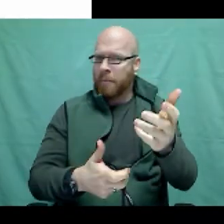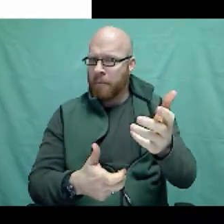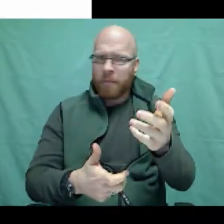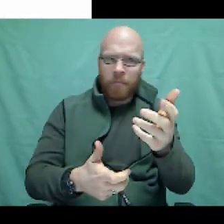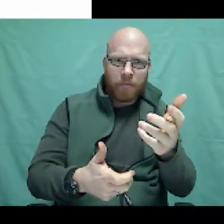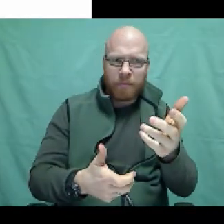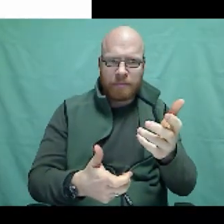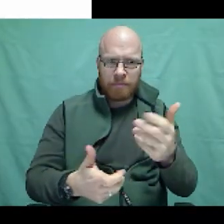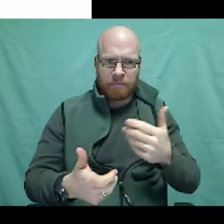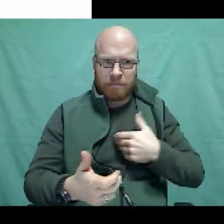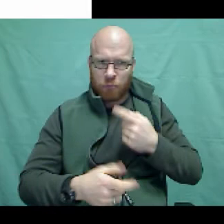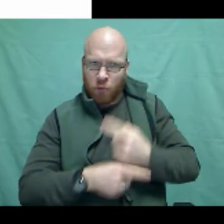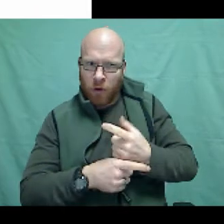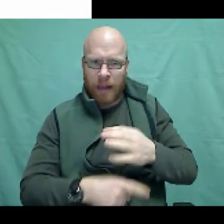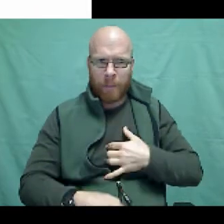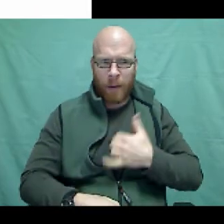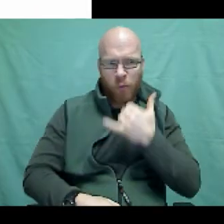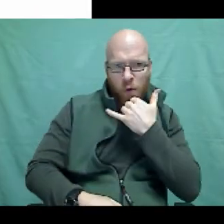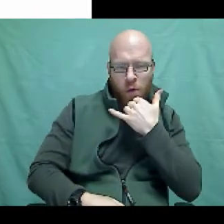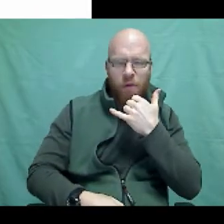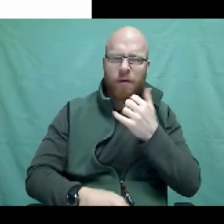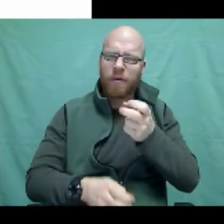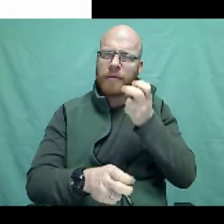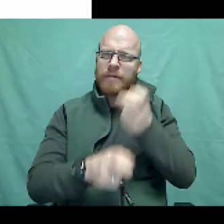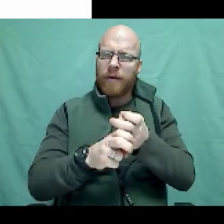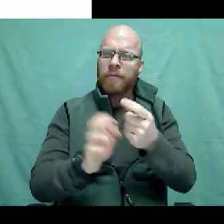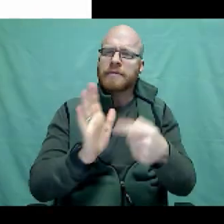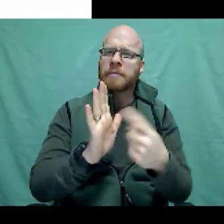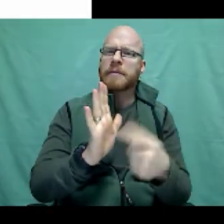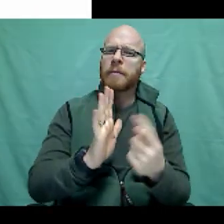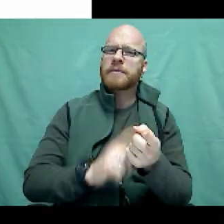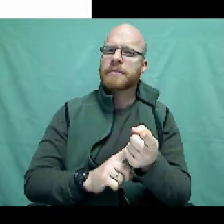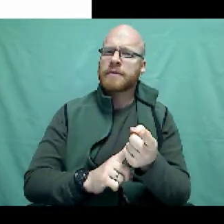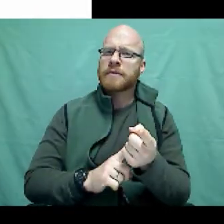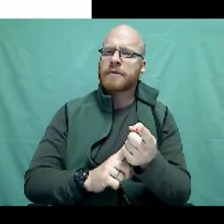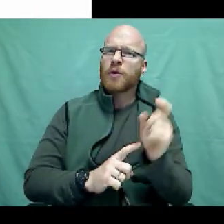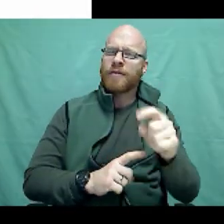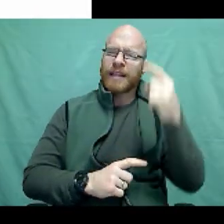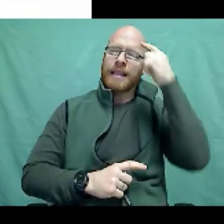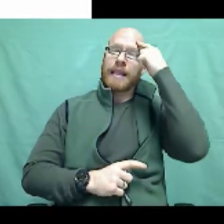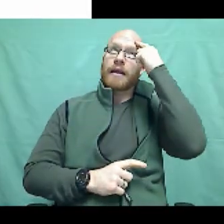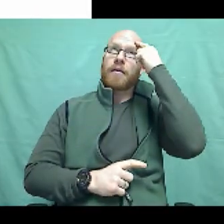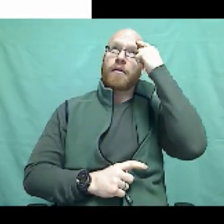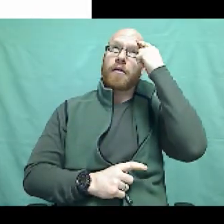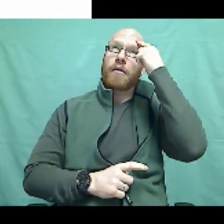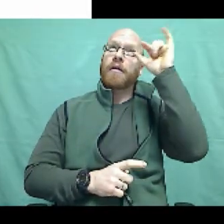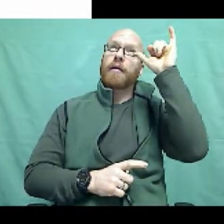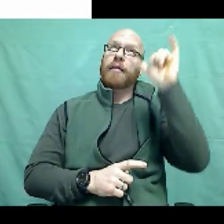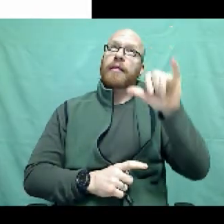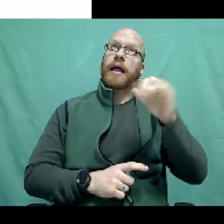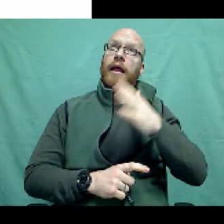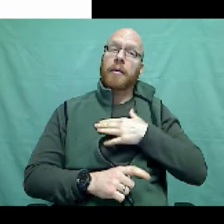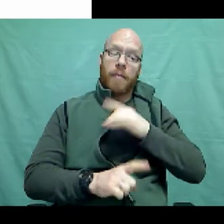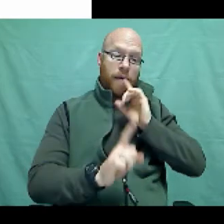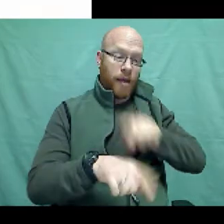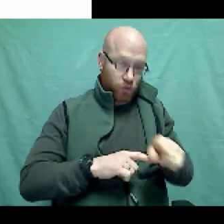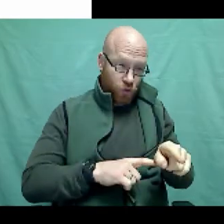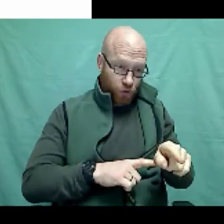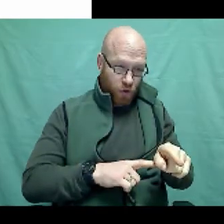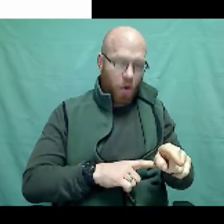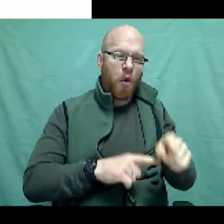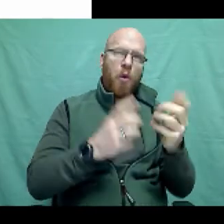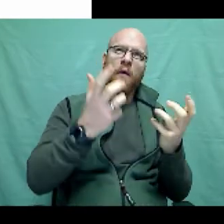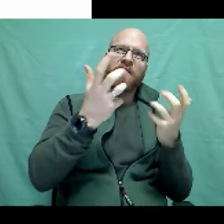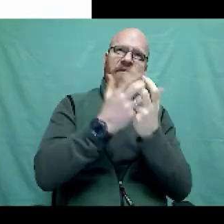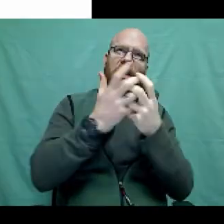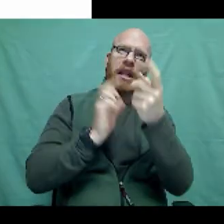understanding. Sometimes it's a problem for students. It's hard to know if it's right or wrong. You have to think, okay, does my answer,